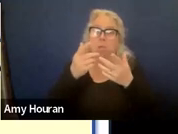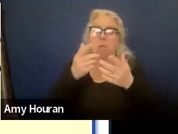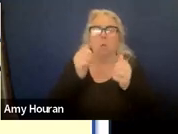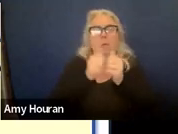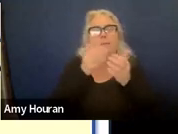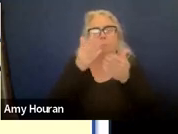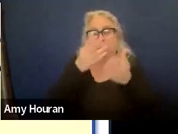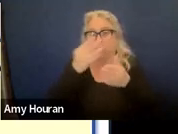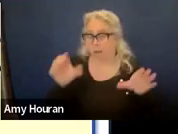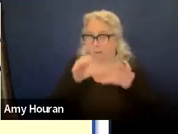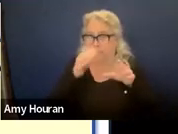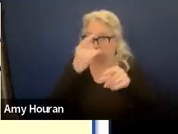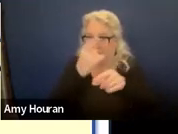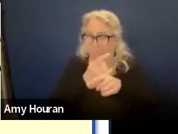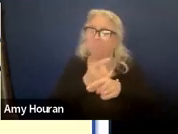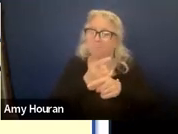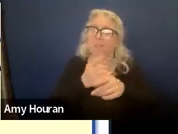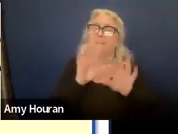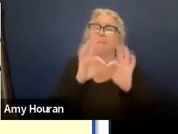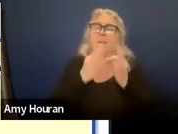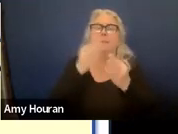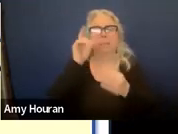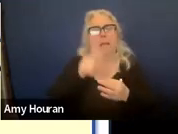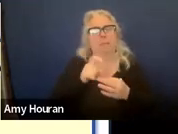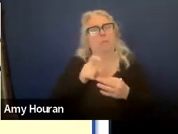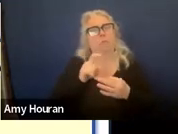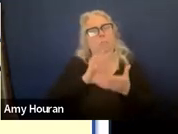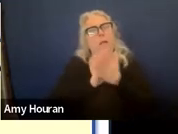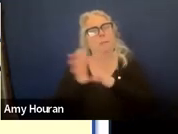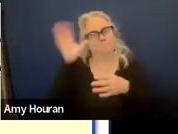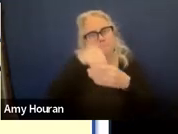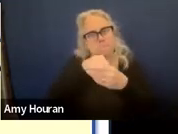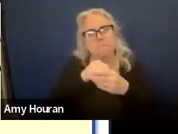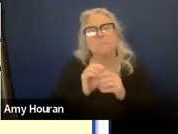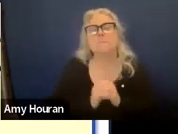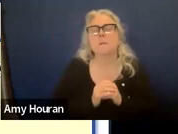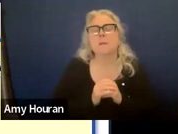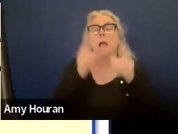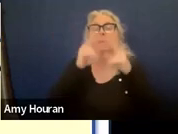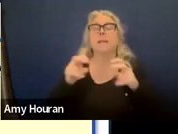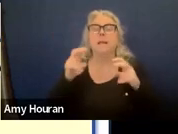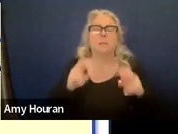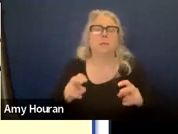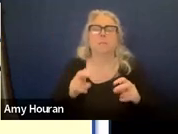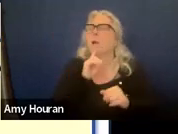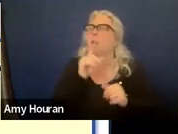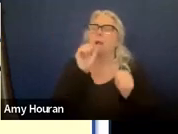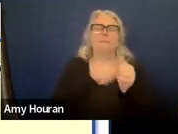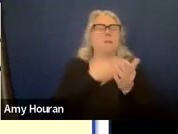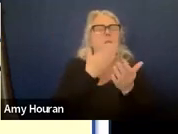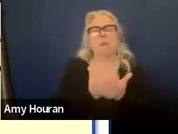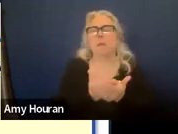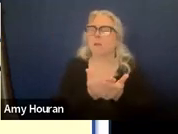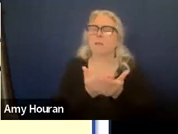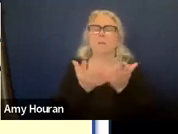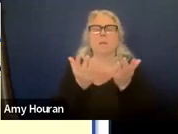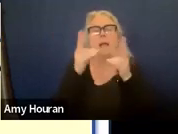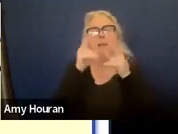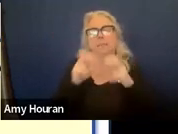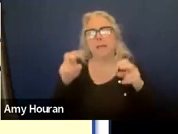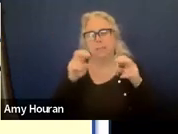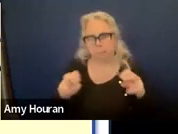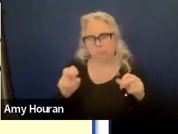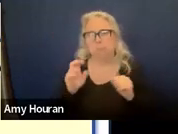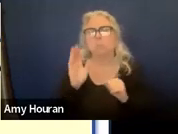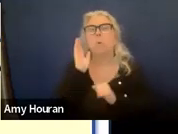services and activities, right? The families have to buy in. Assessments. Assessments are everything. Assessments are going to